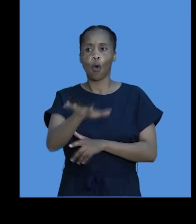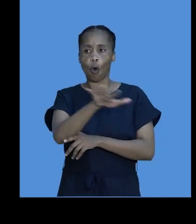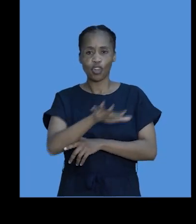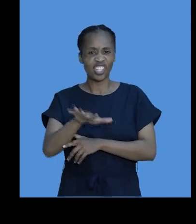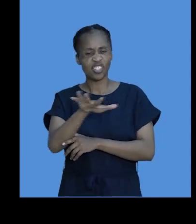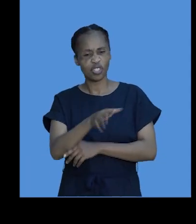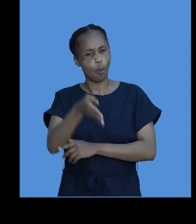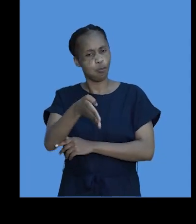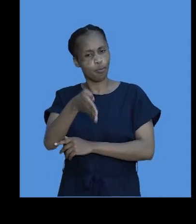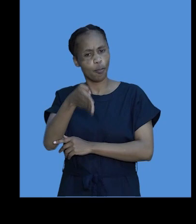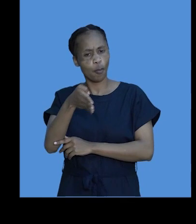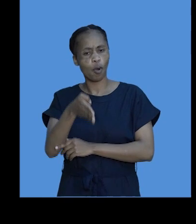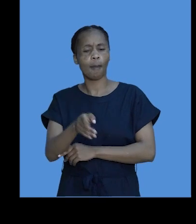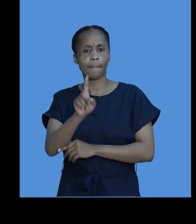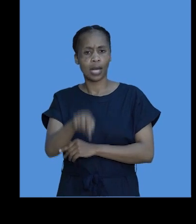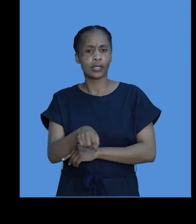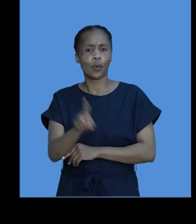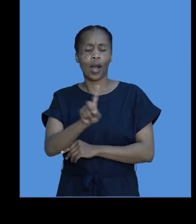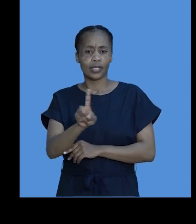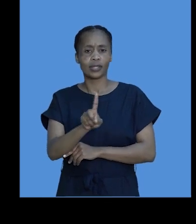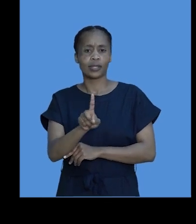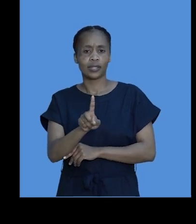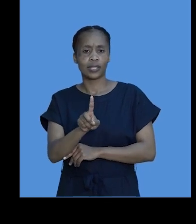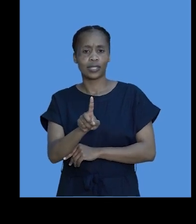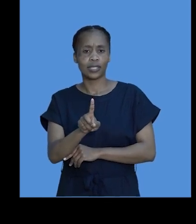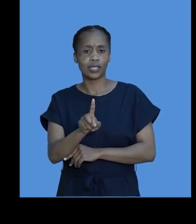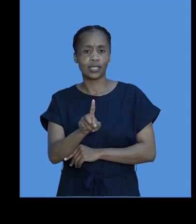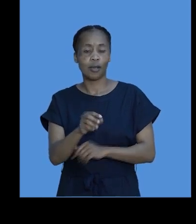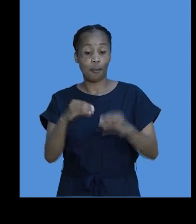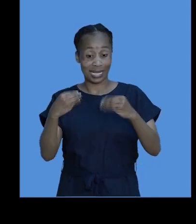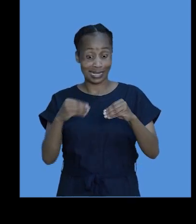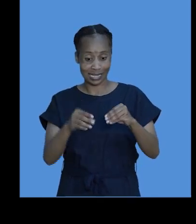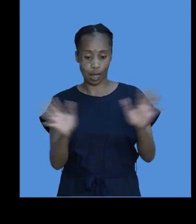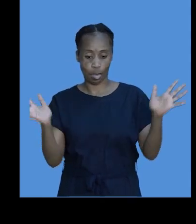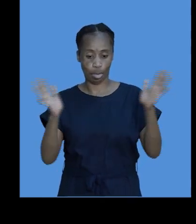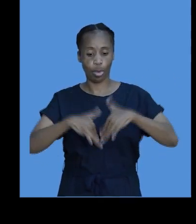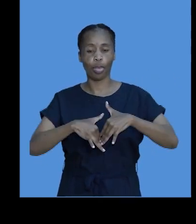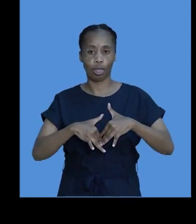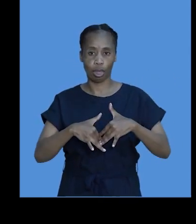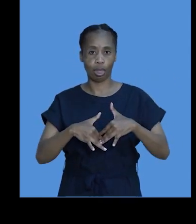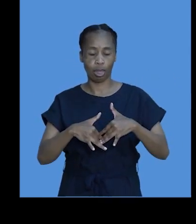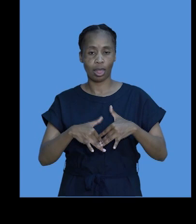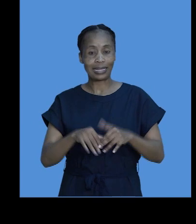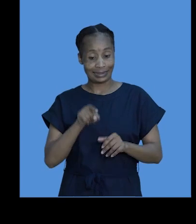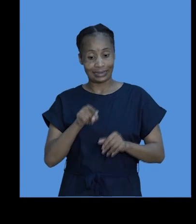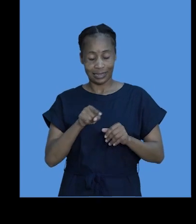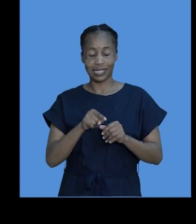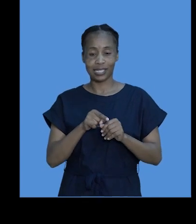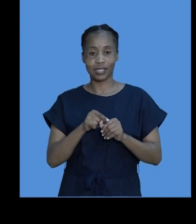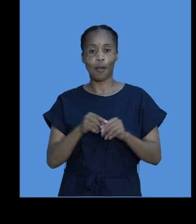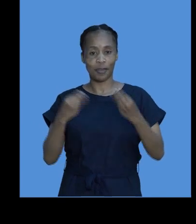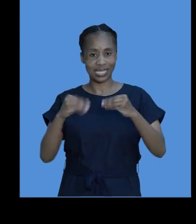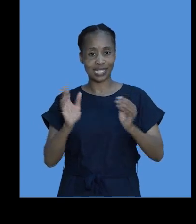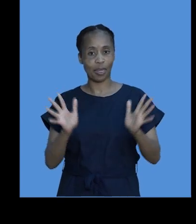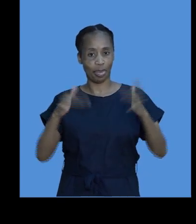question. The question says, what conditions must exist for this firm to shut down? What